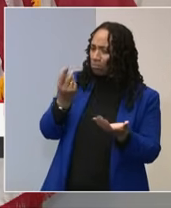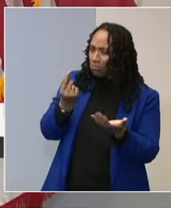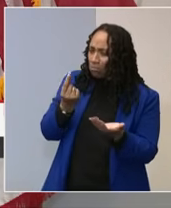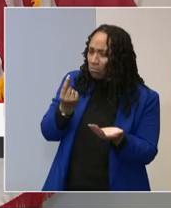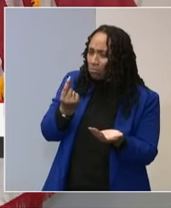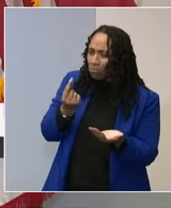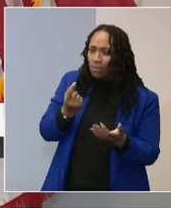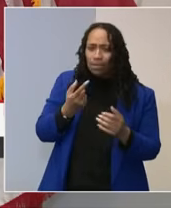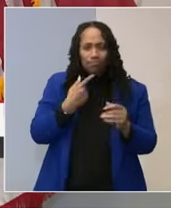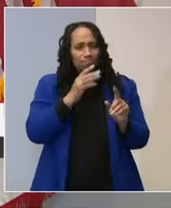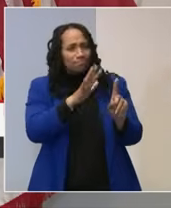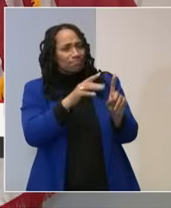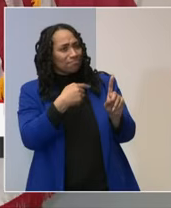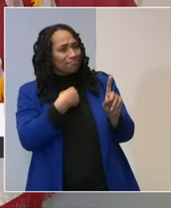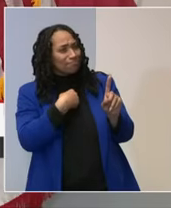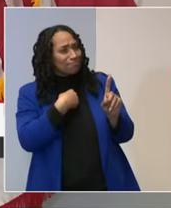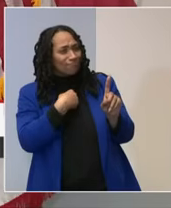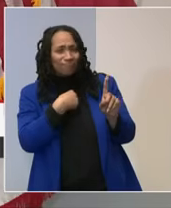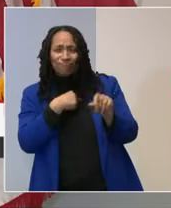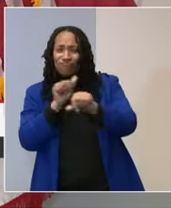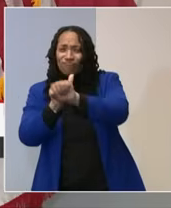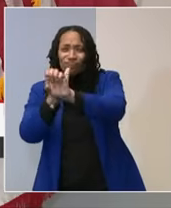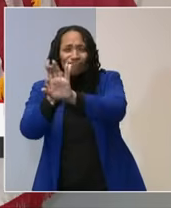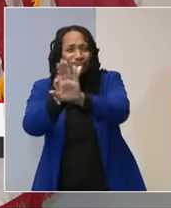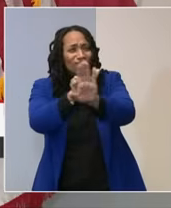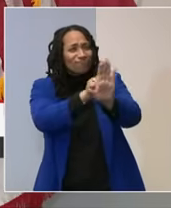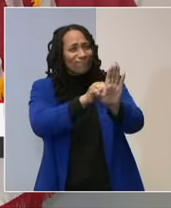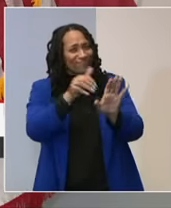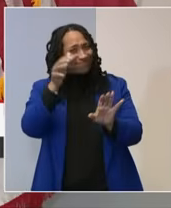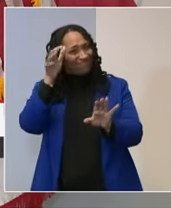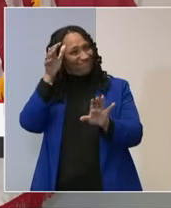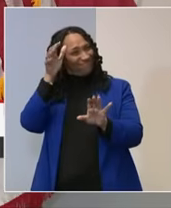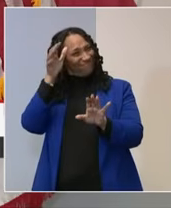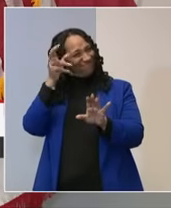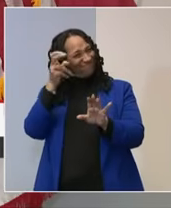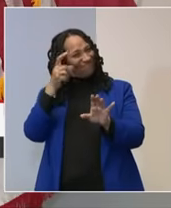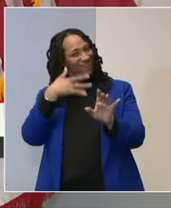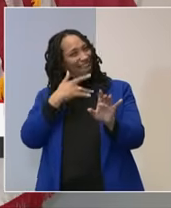yeah. So I told him my dad was, and he said, he left a good name for you out here.